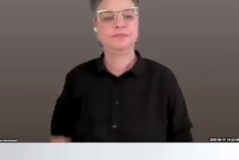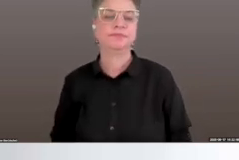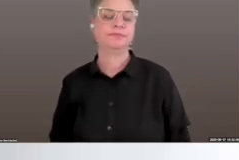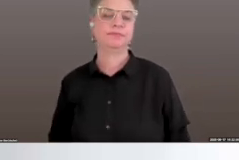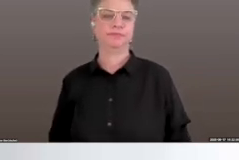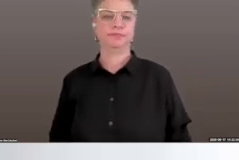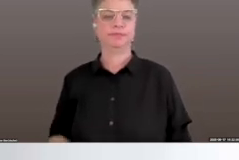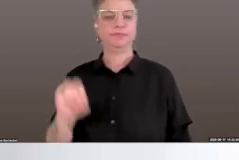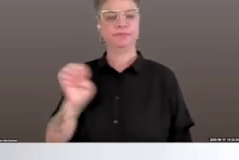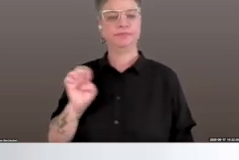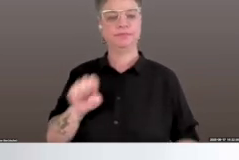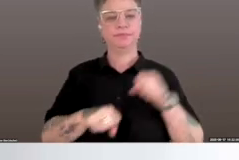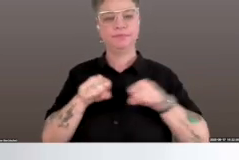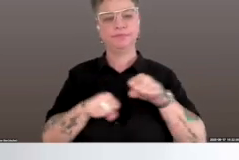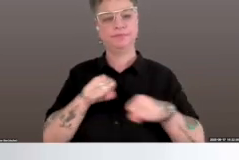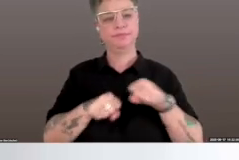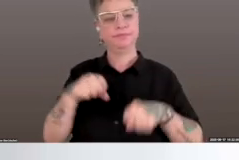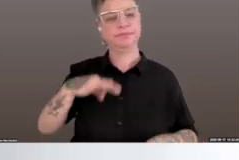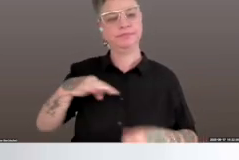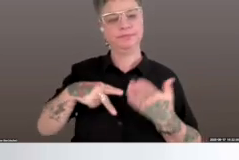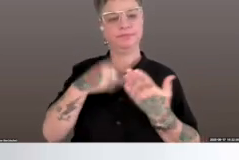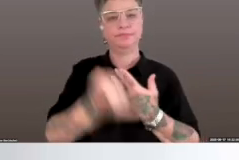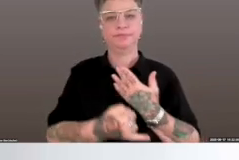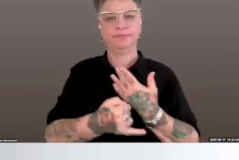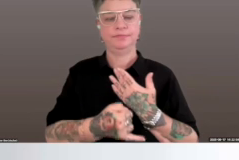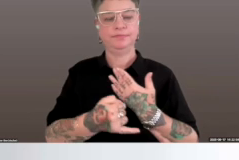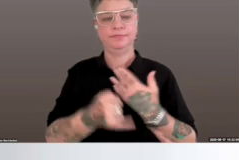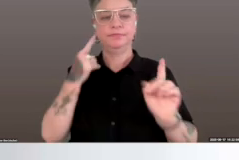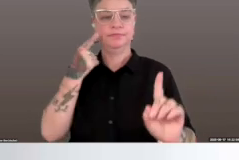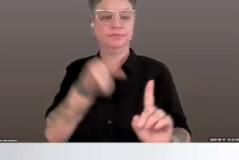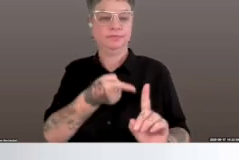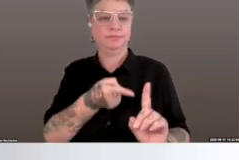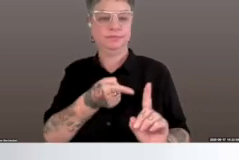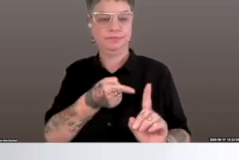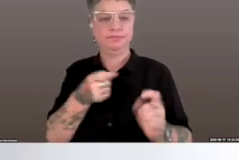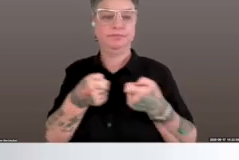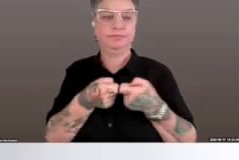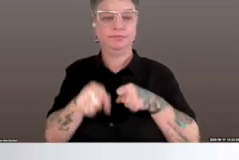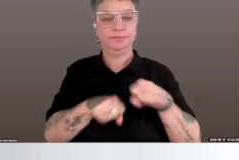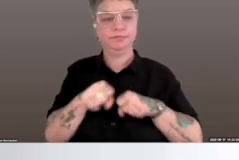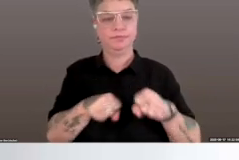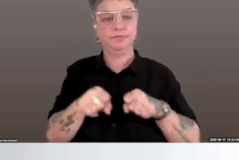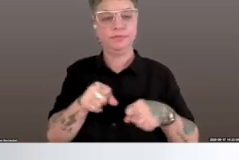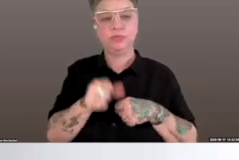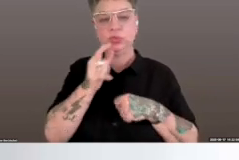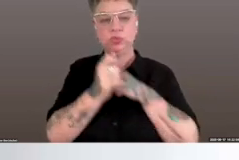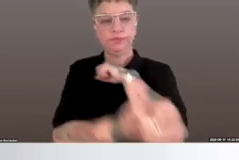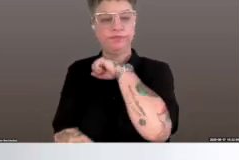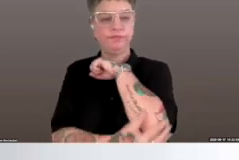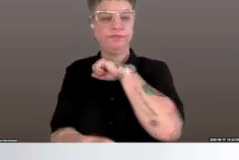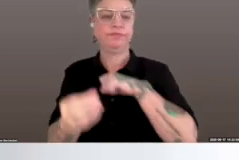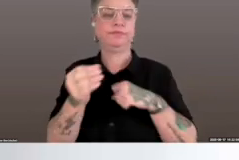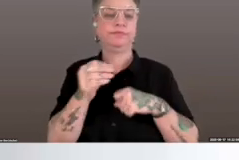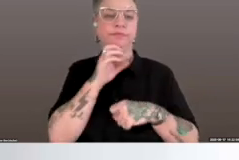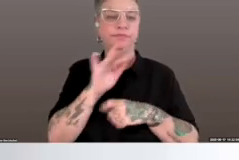The California E-Bike Incentive Project aims to provide electric bicycle or e-bike incentives to low-income Californian residents of 18 years